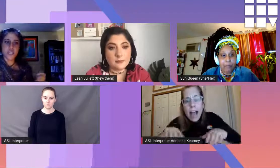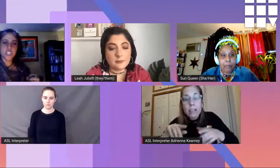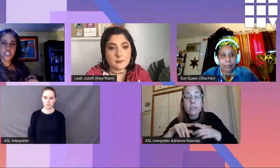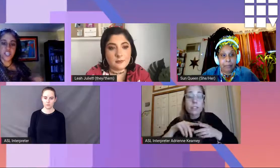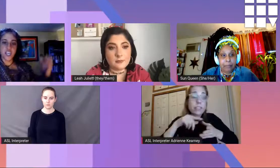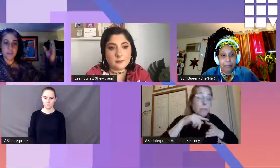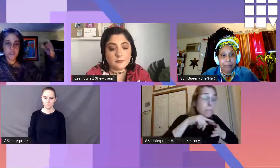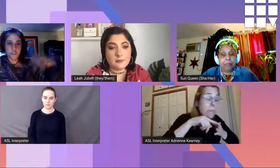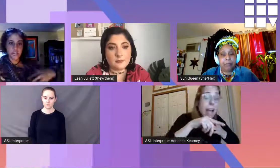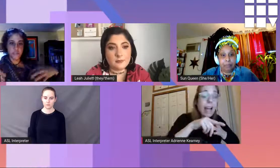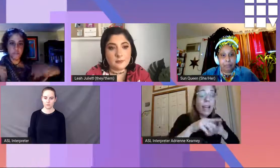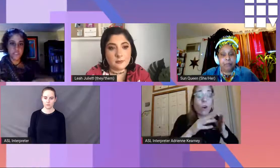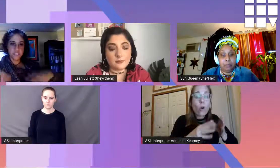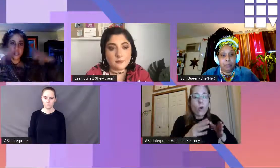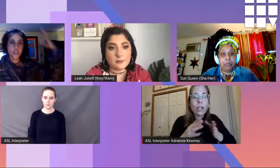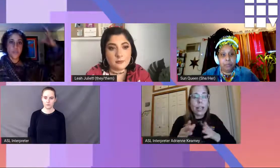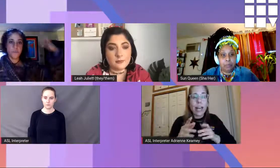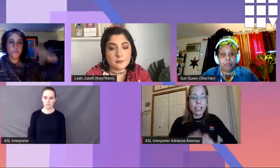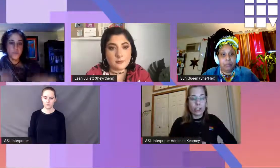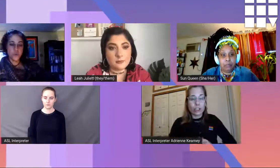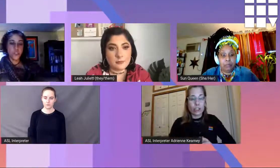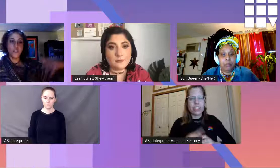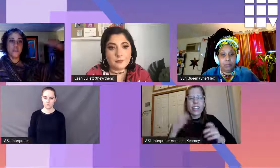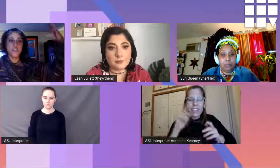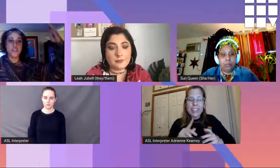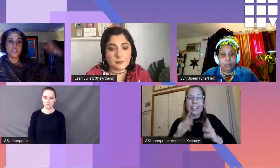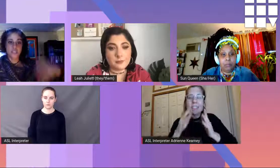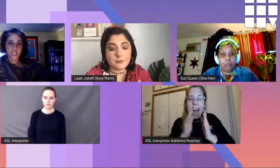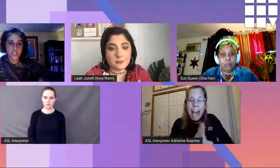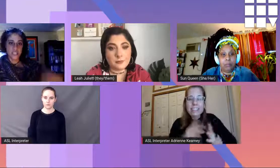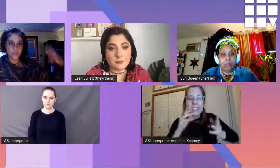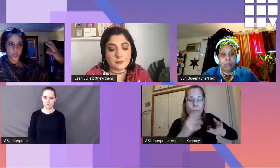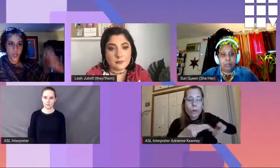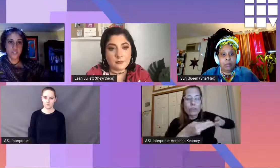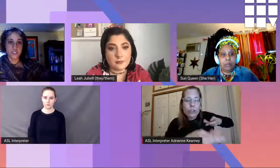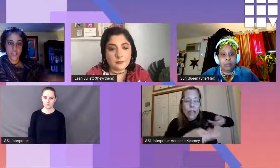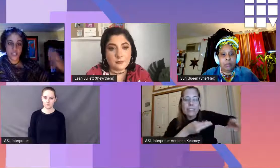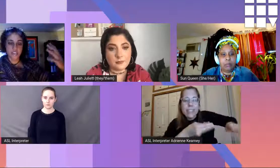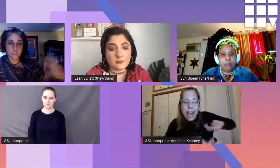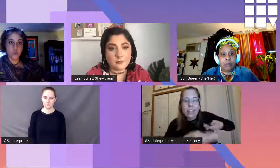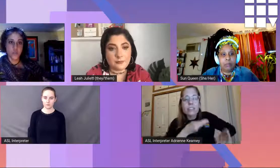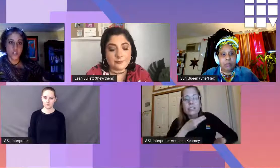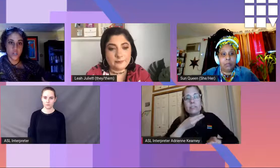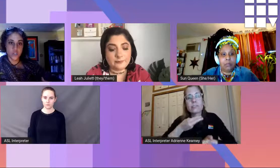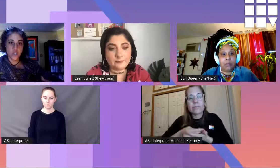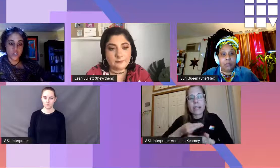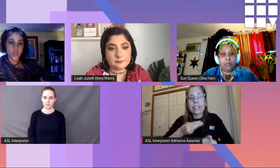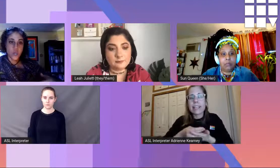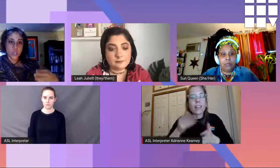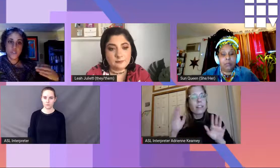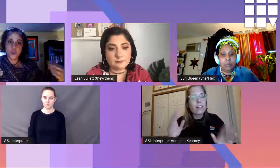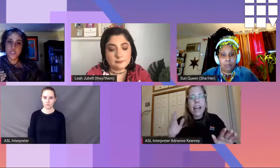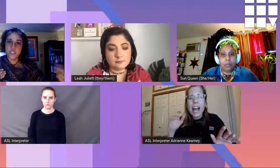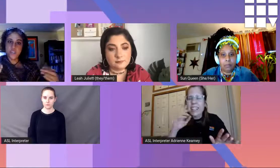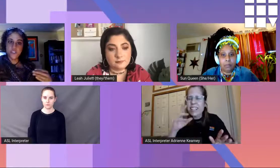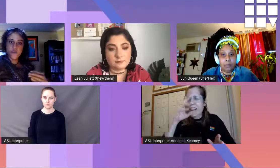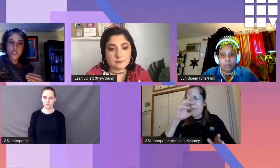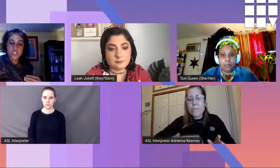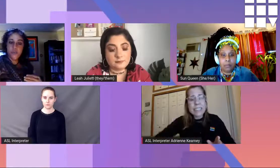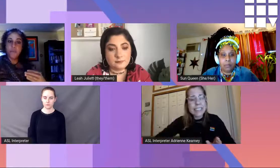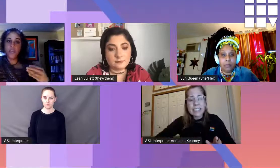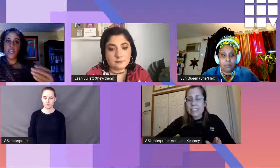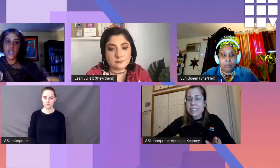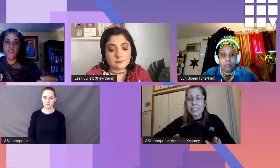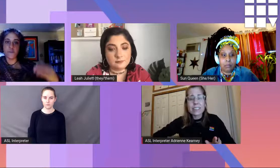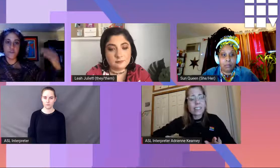some transaction. And I believe that that's missing the beauty and the necessity of what it is that activists and organizers do. So it's not as if